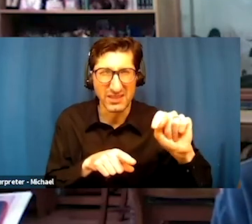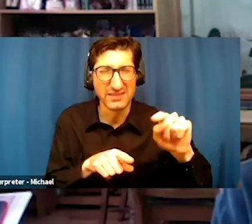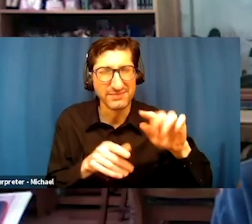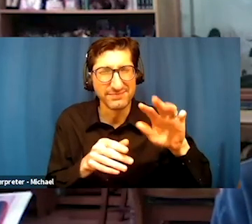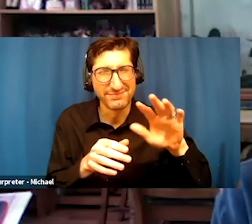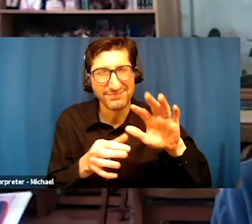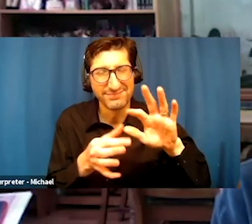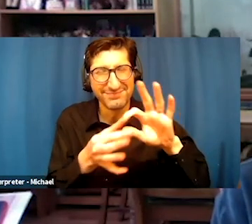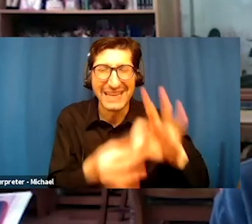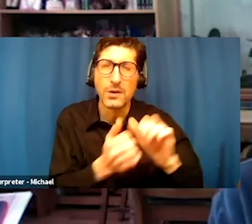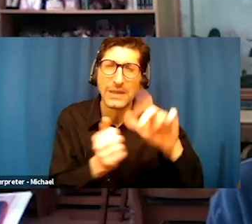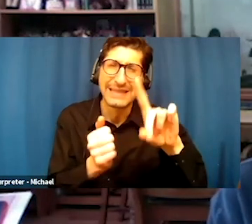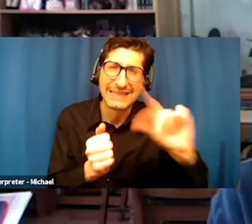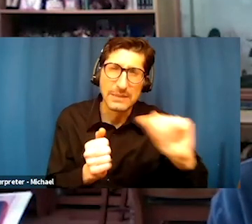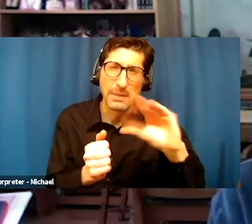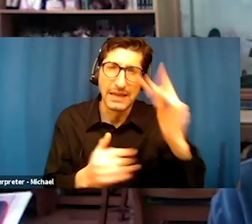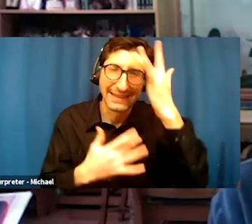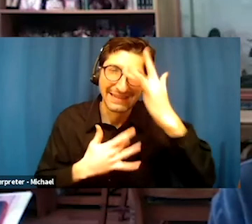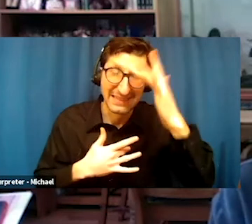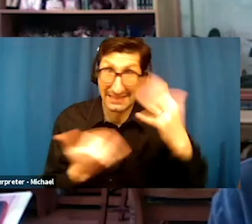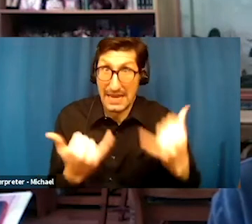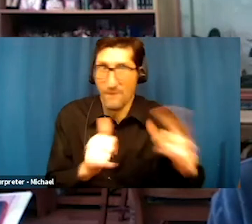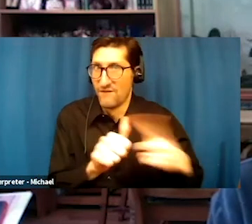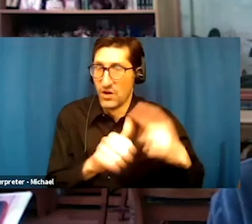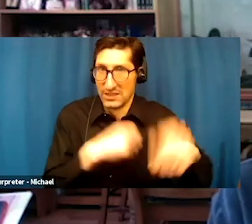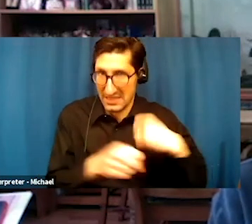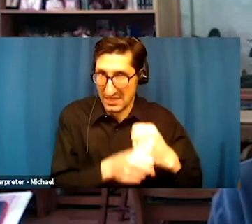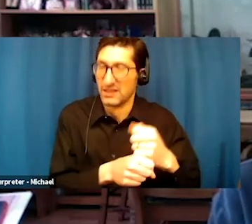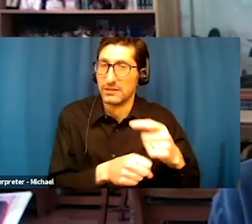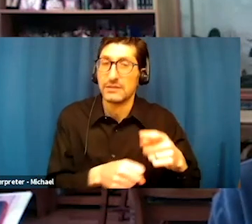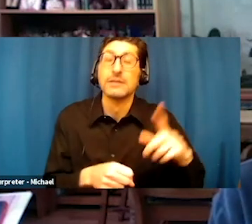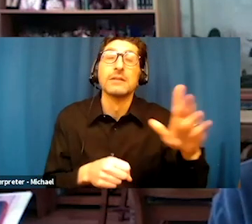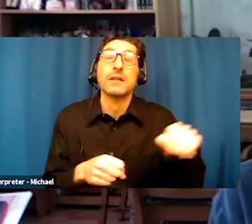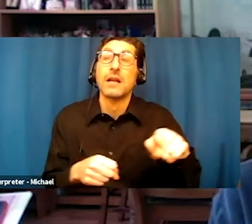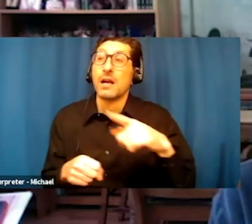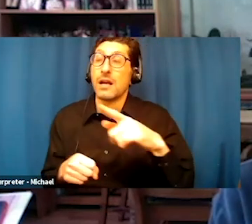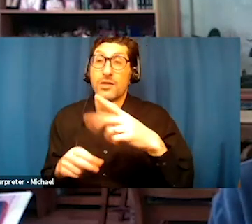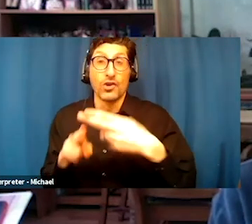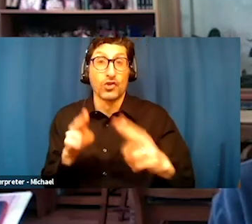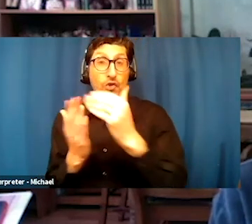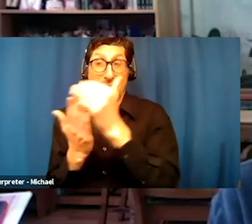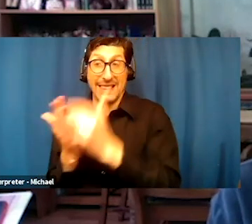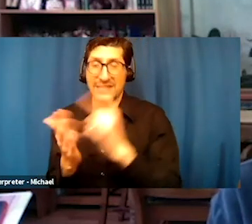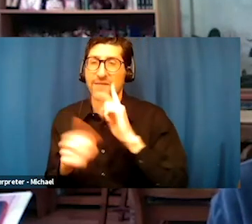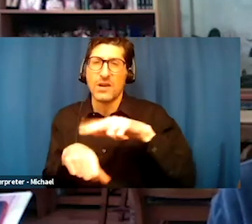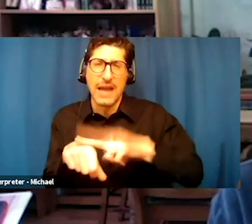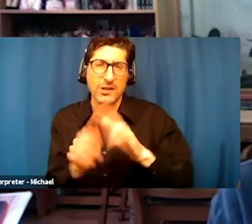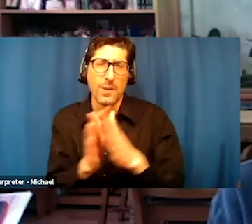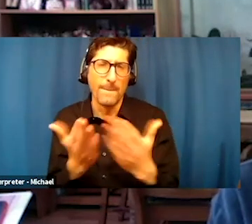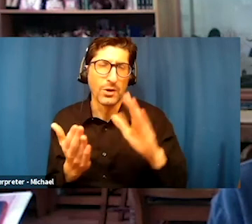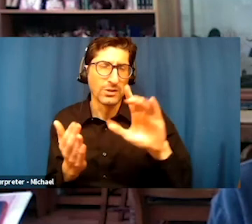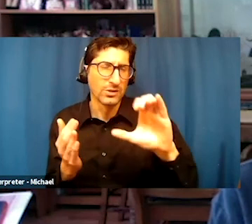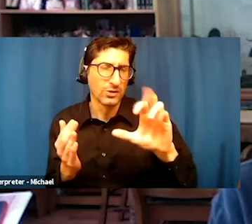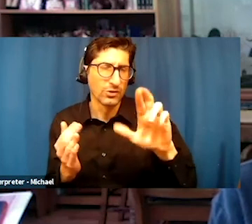and illness. So this is the first year for that. It got shortlisted for the National Book Critics Circle Award,